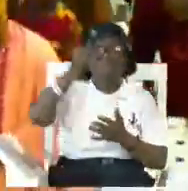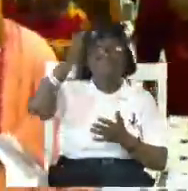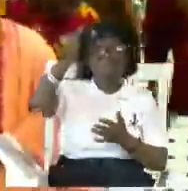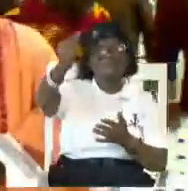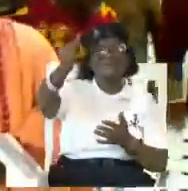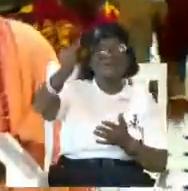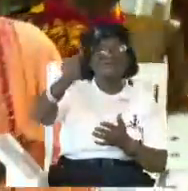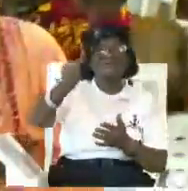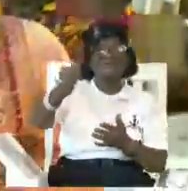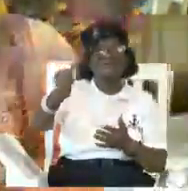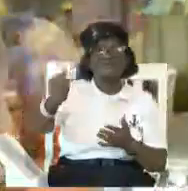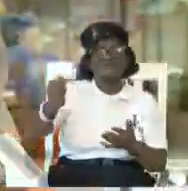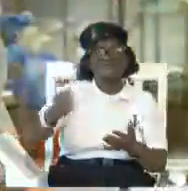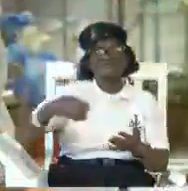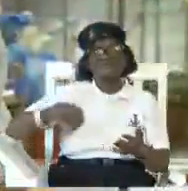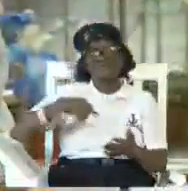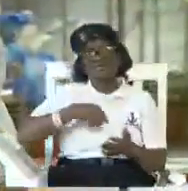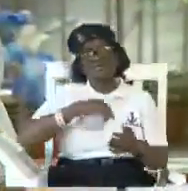We give you